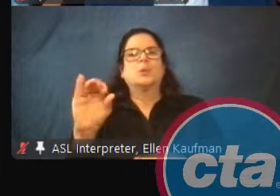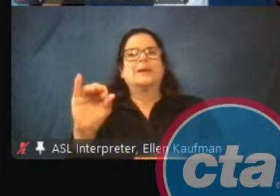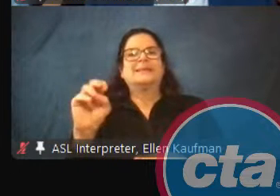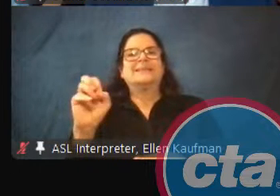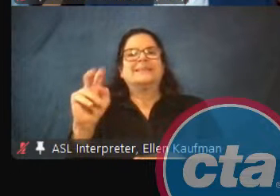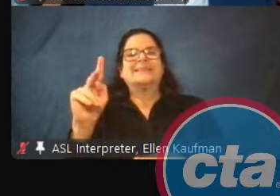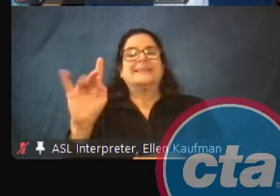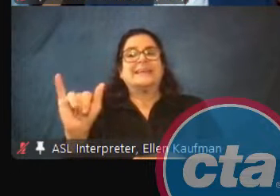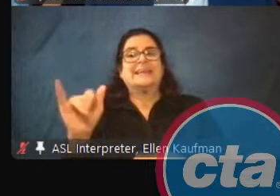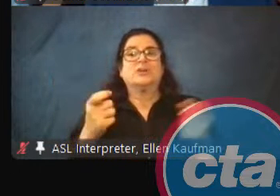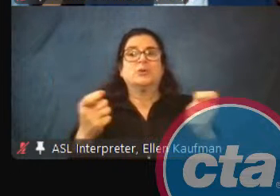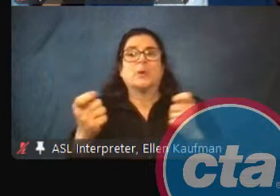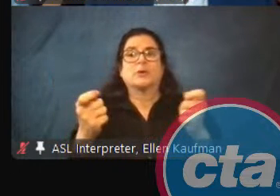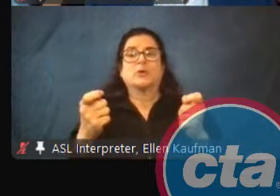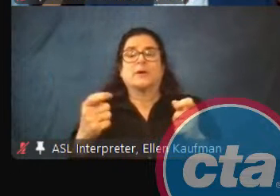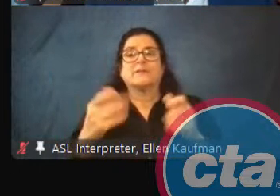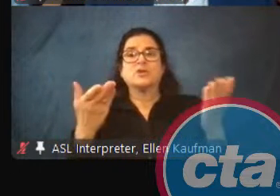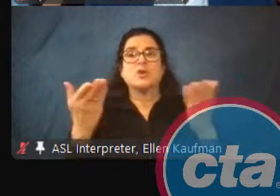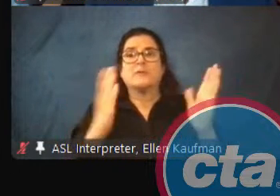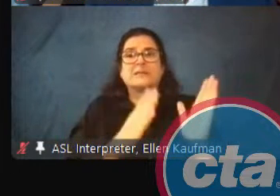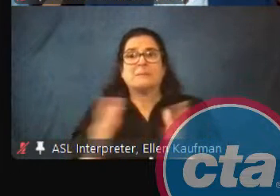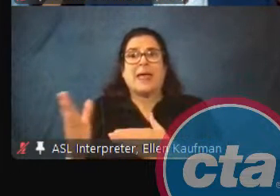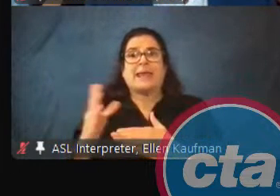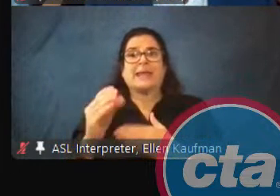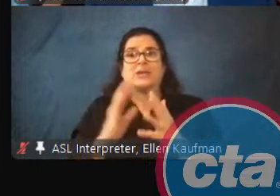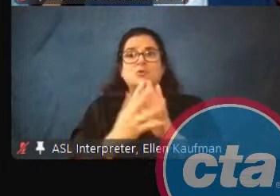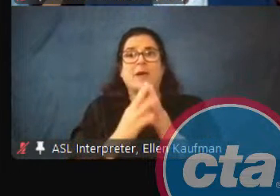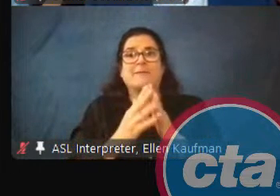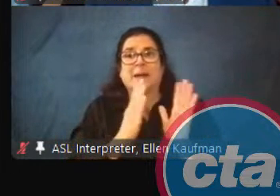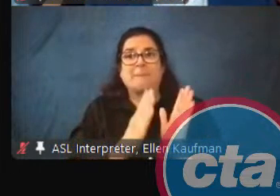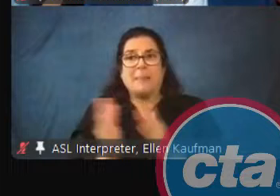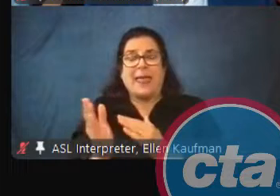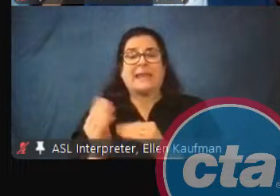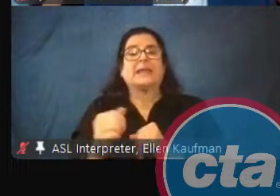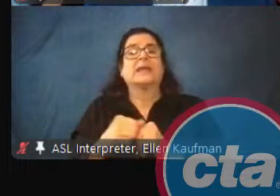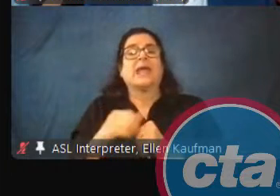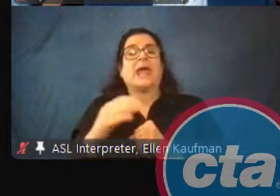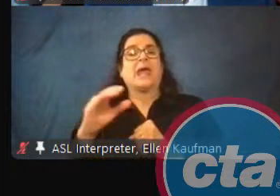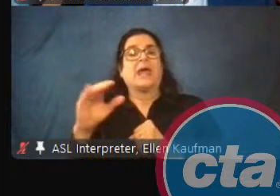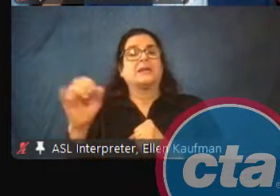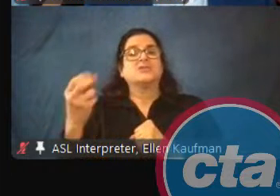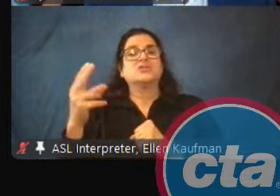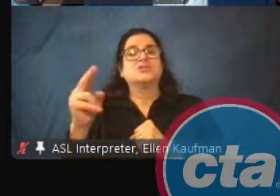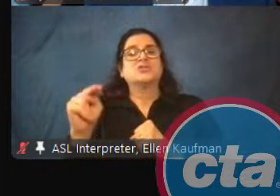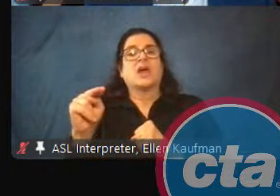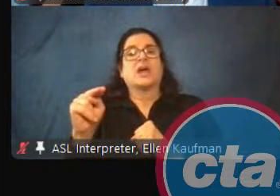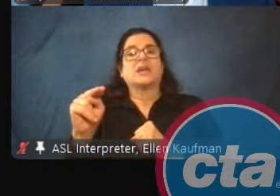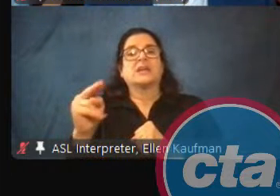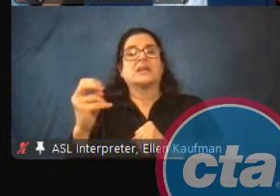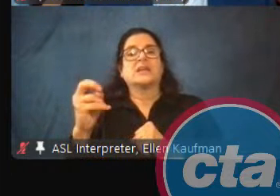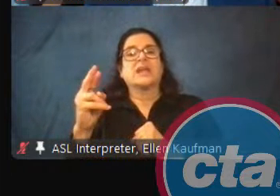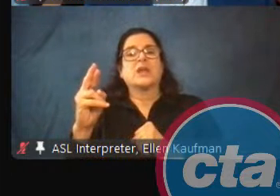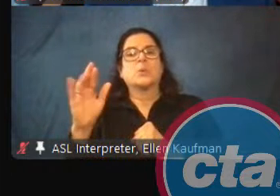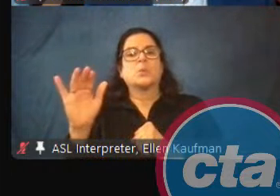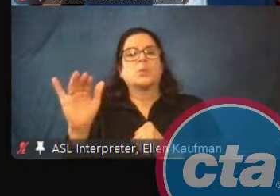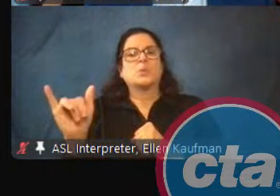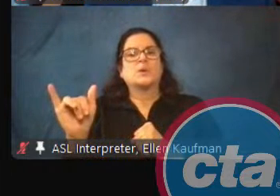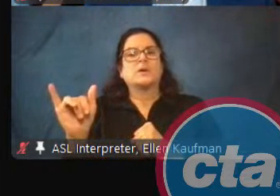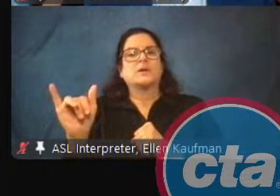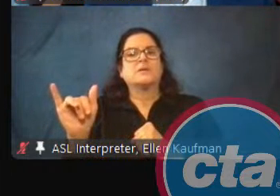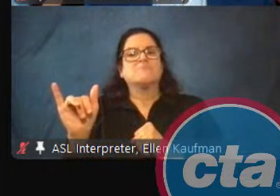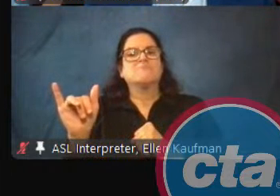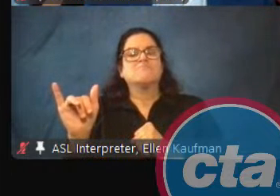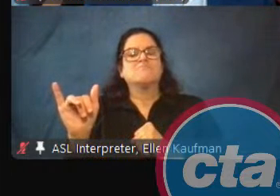and traffic planning, and then Jen Henry, who is the director of strategic planning. Both of them have been working diligently on the